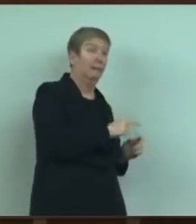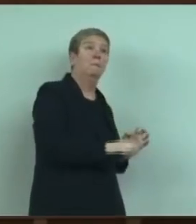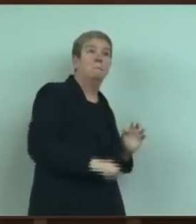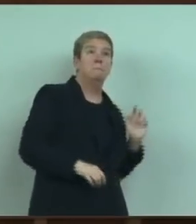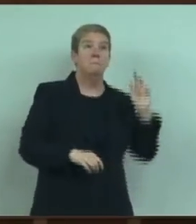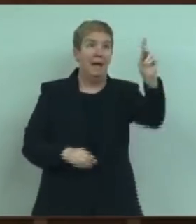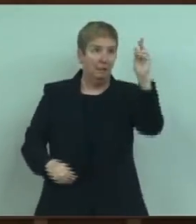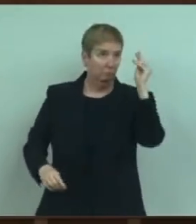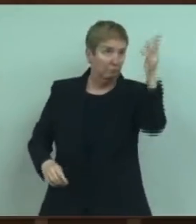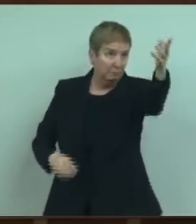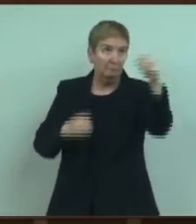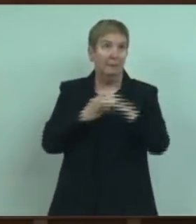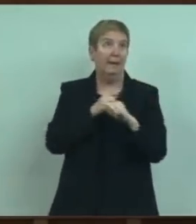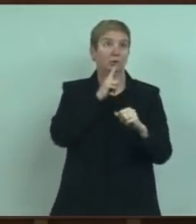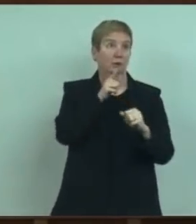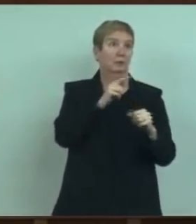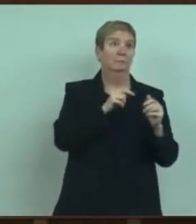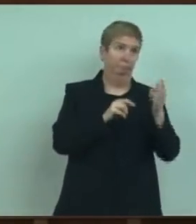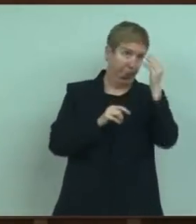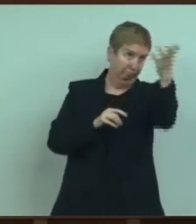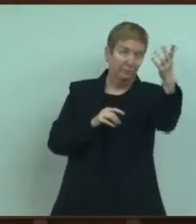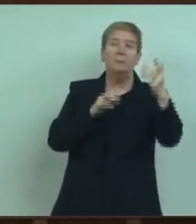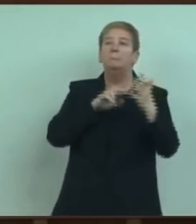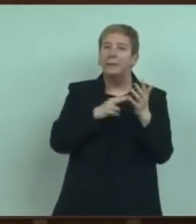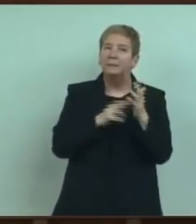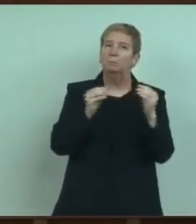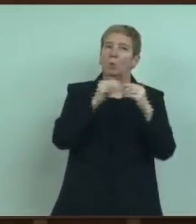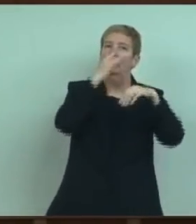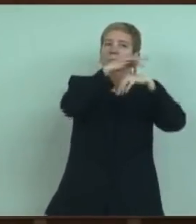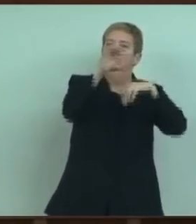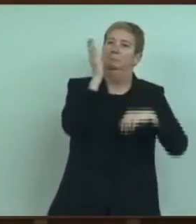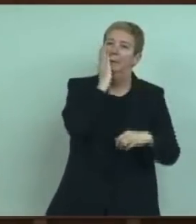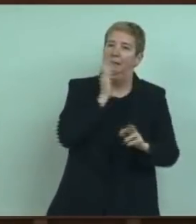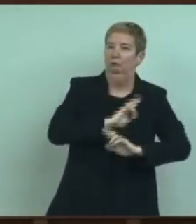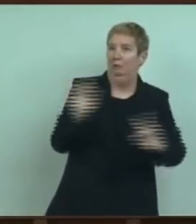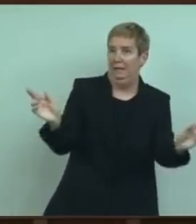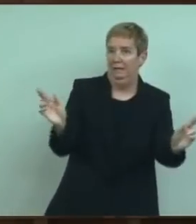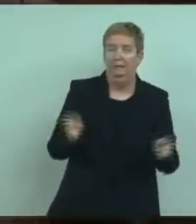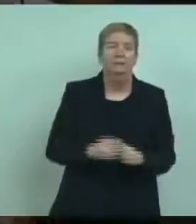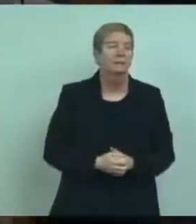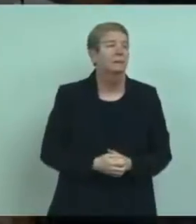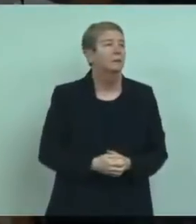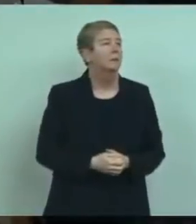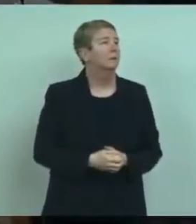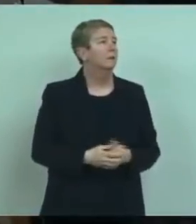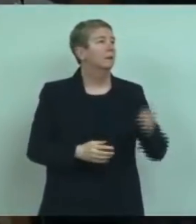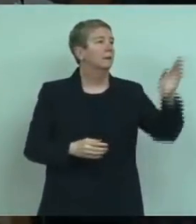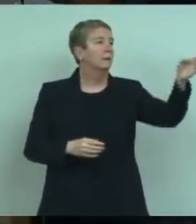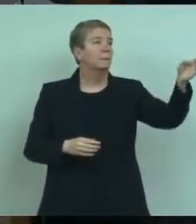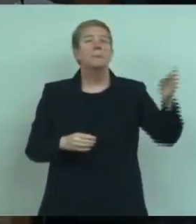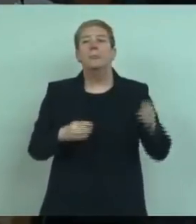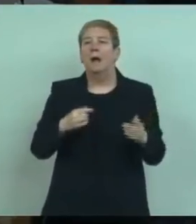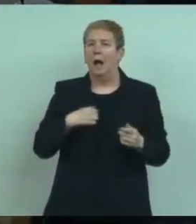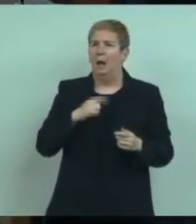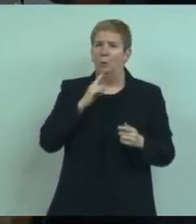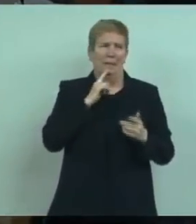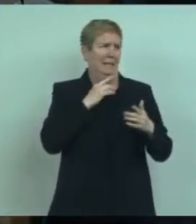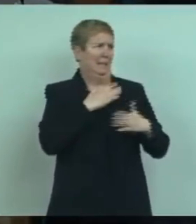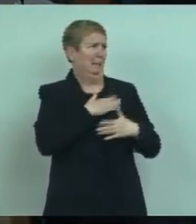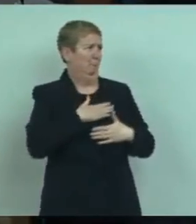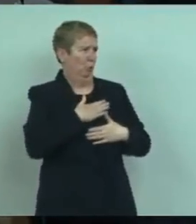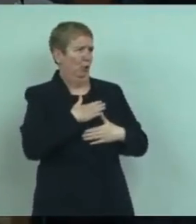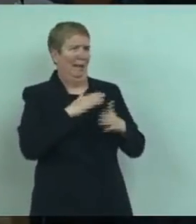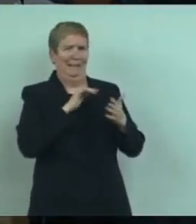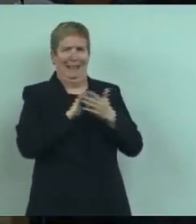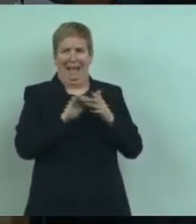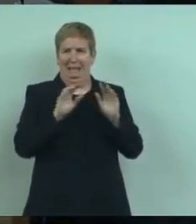up beds. So we are working with them closely, whatever they need. Thank you, and I really appreciate the clarification. I just want to make